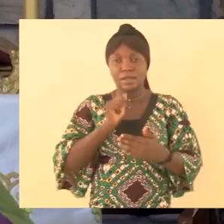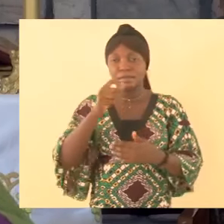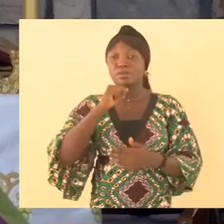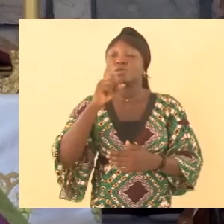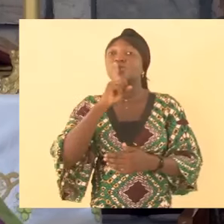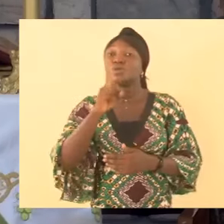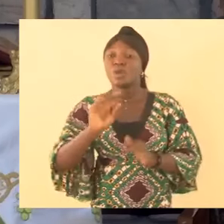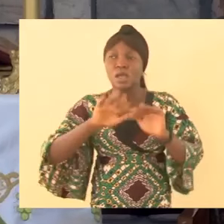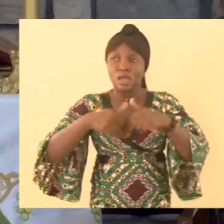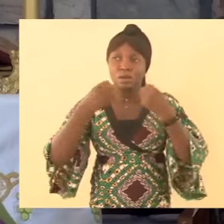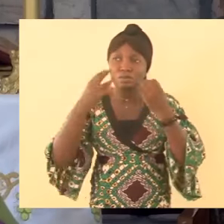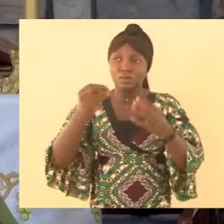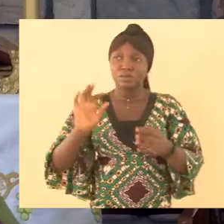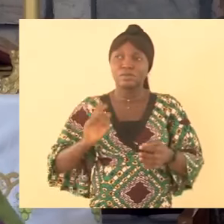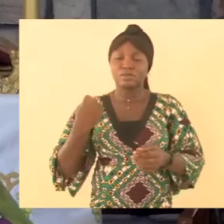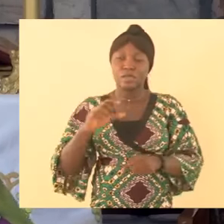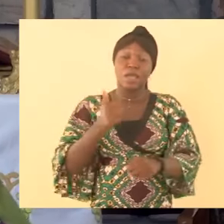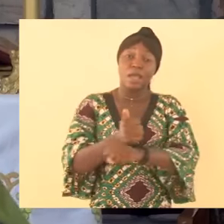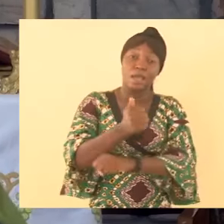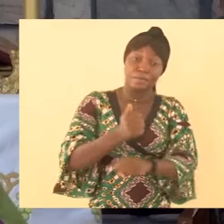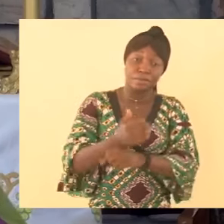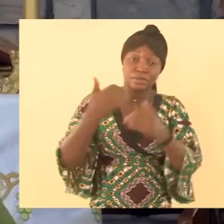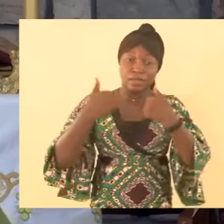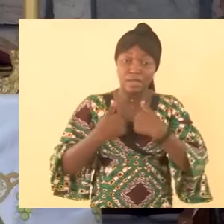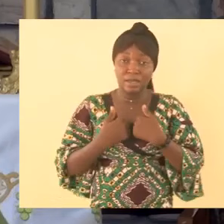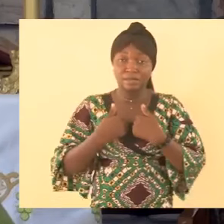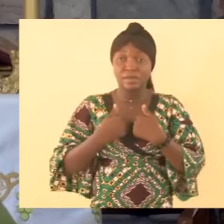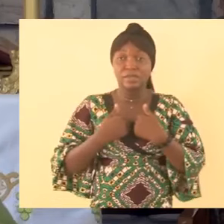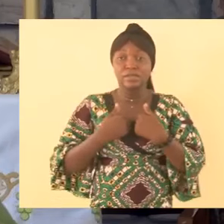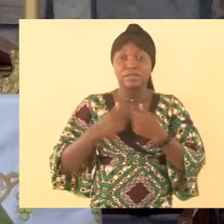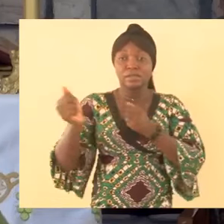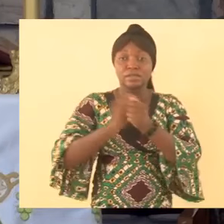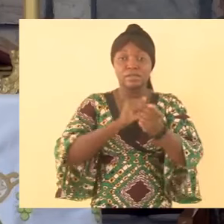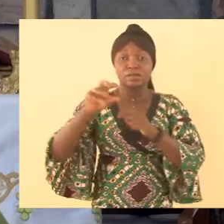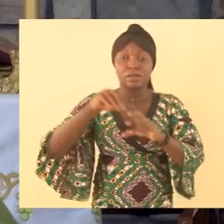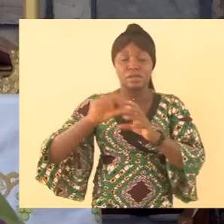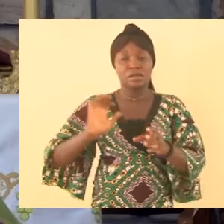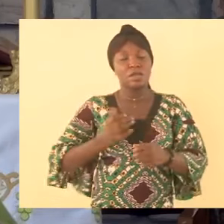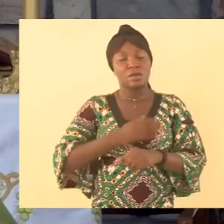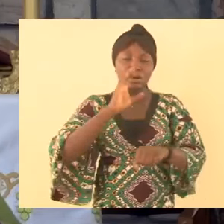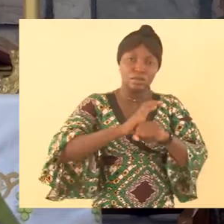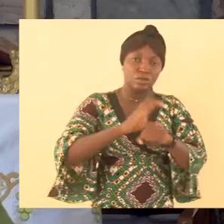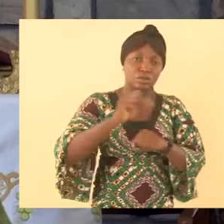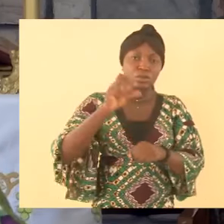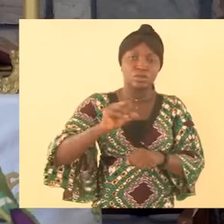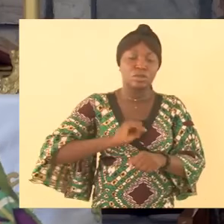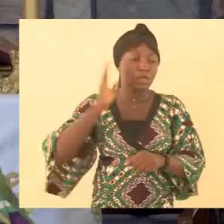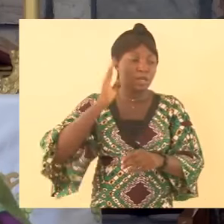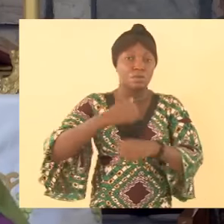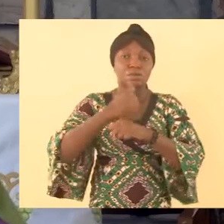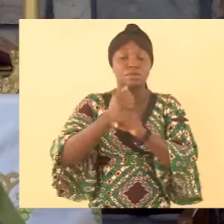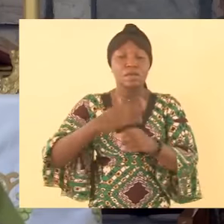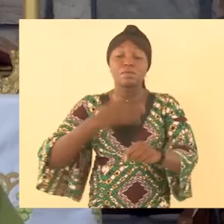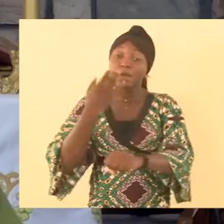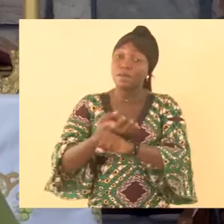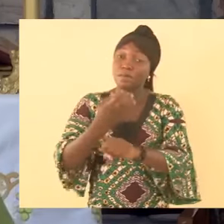I am not sure how much of the abuses have been eliminated in our churches. So I will